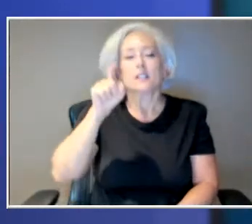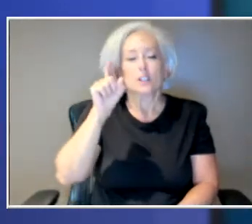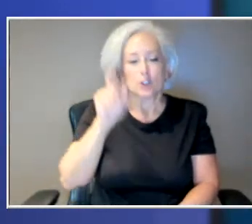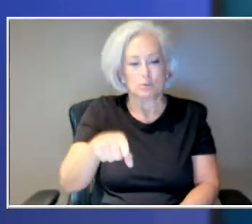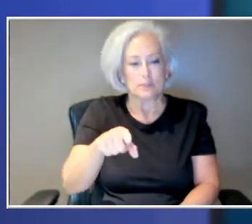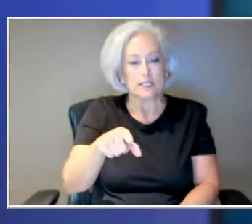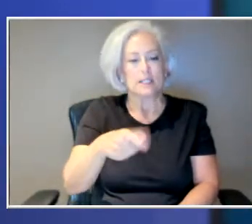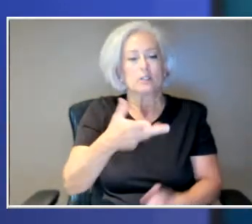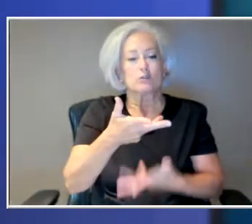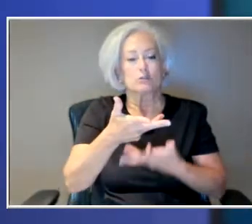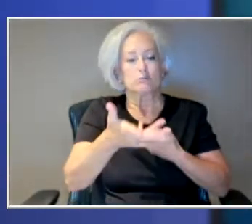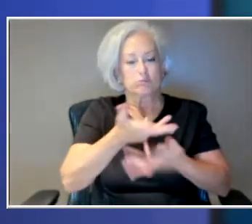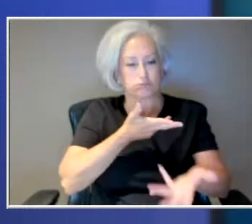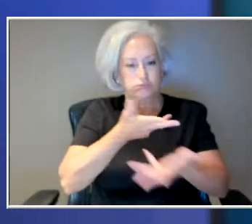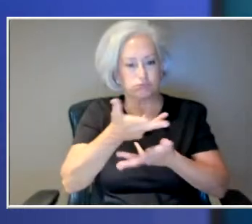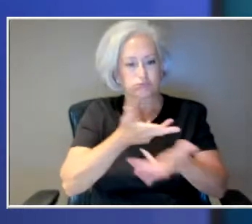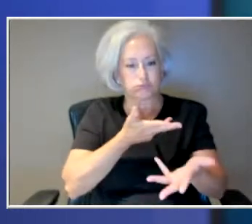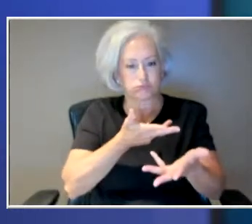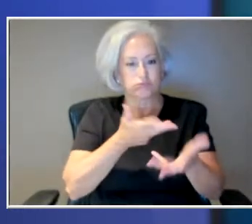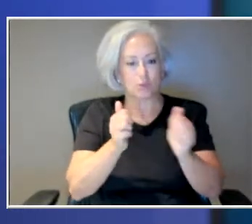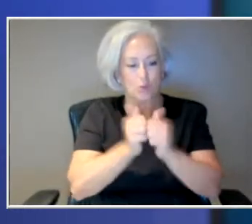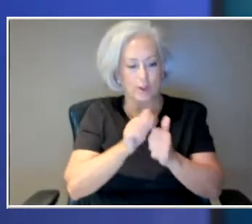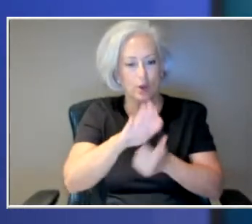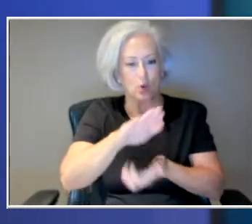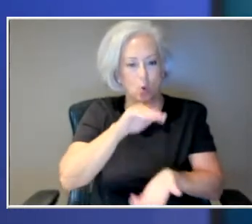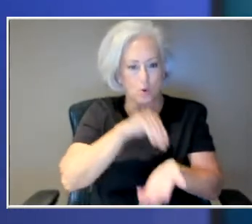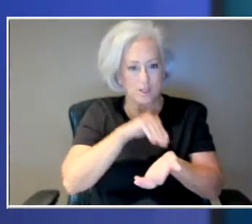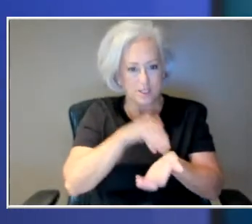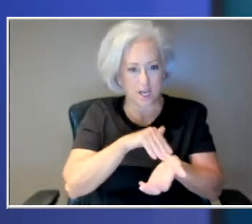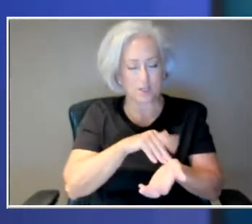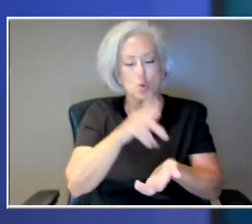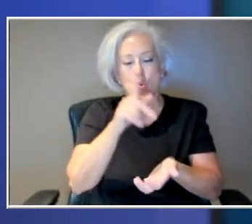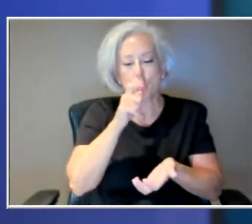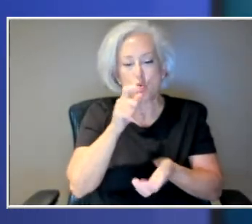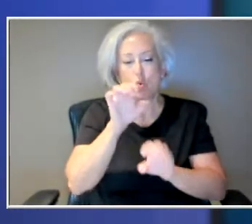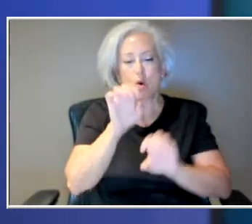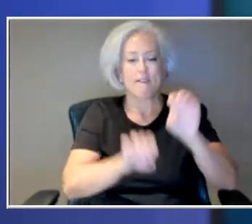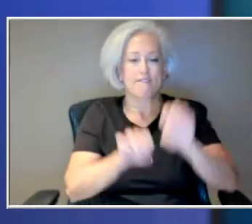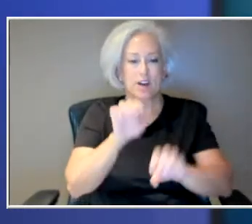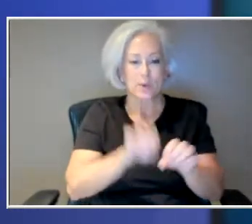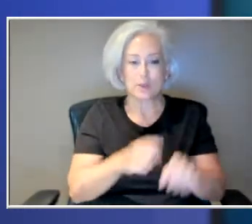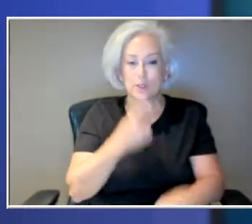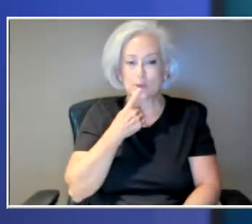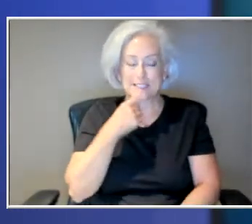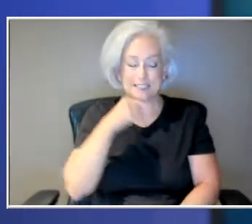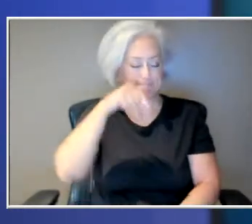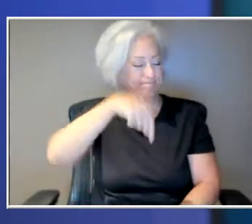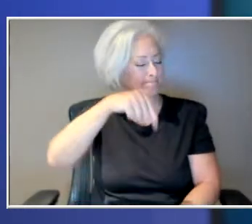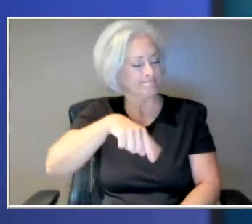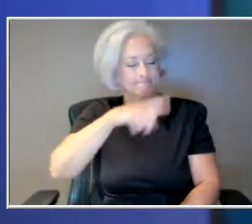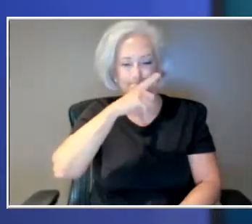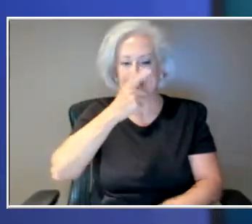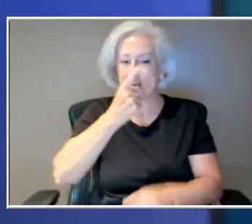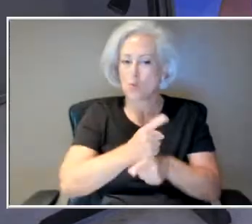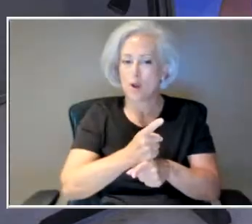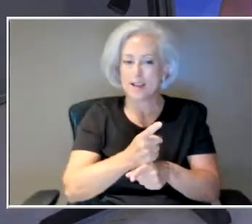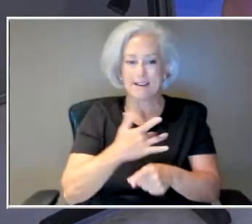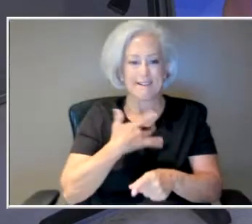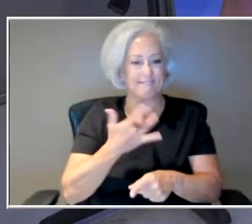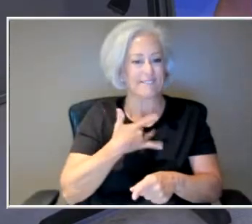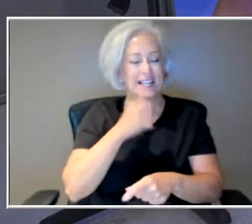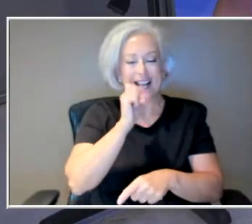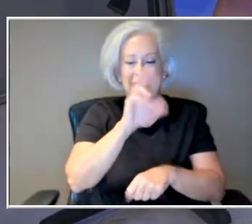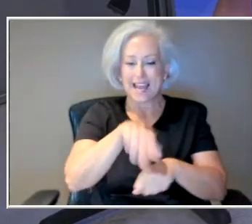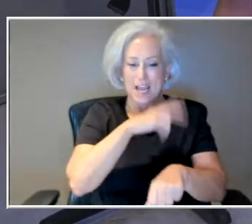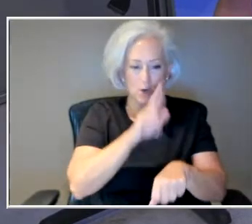your physicians evaluating you and say, this is not right. So it just feels unnatural. So is this where a